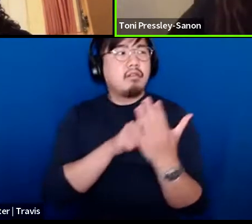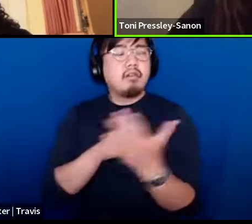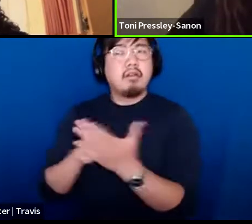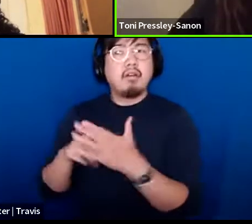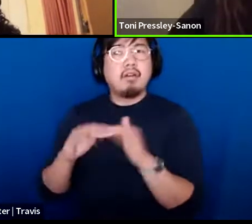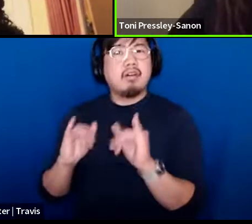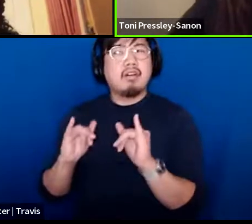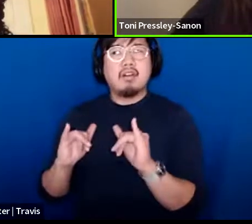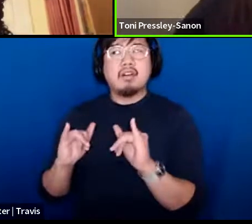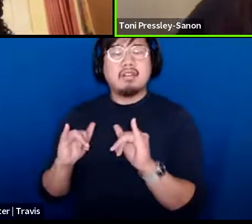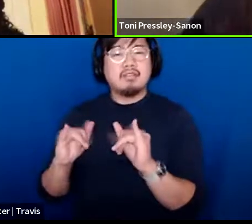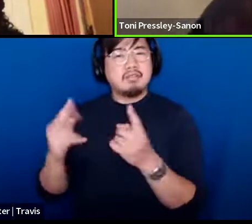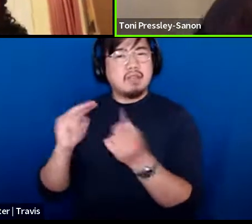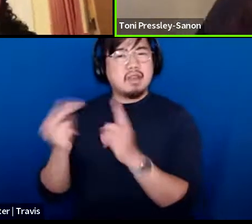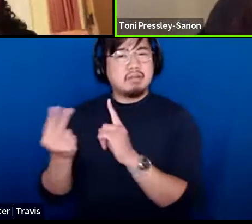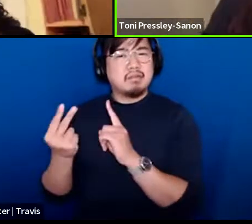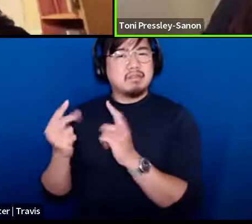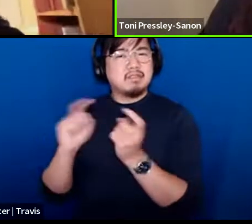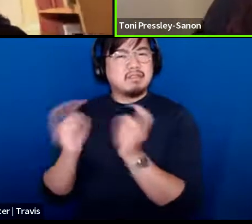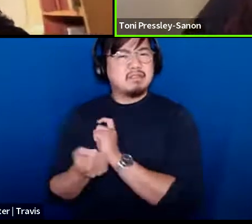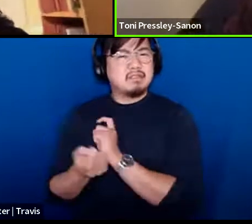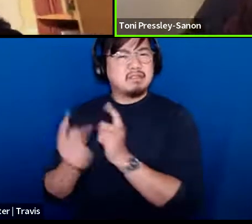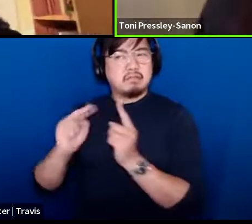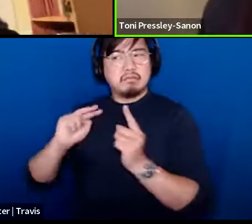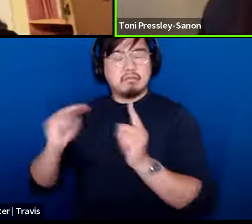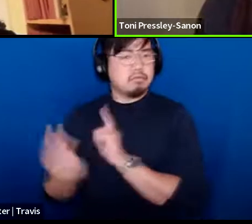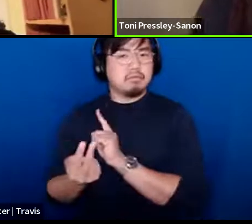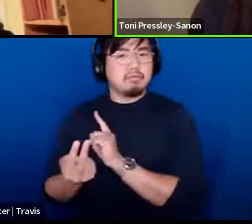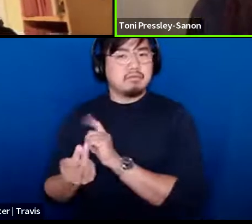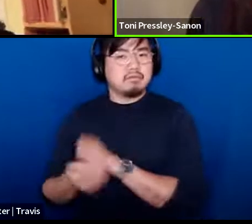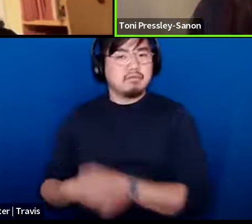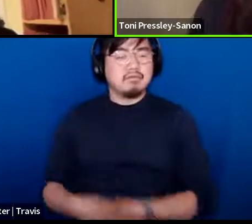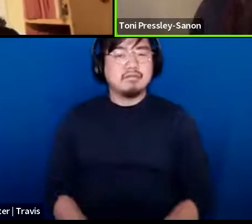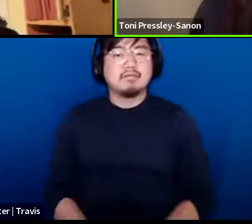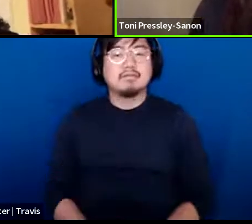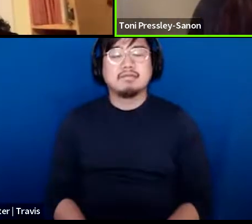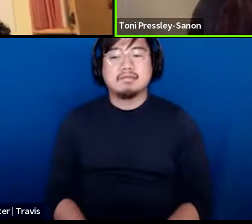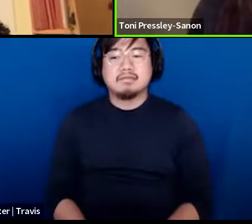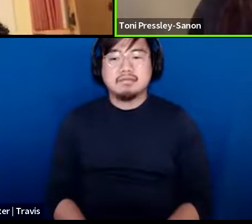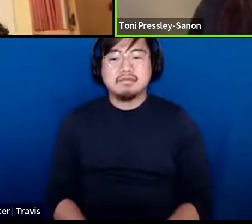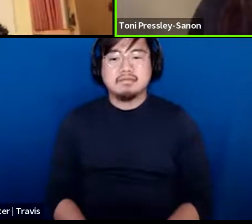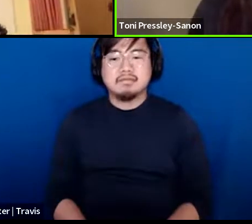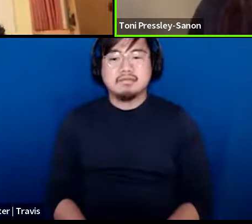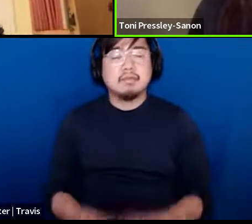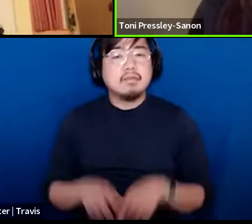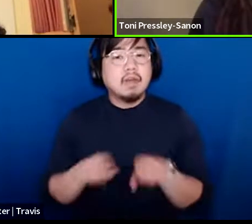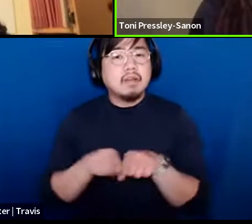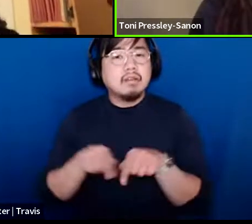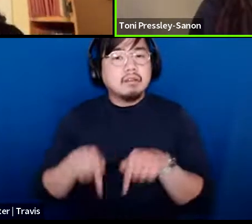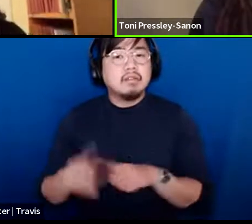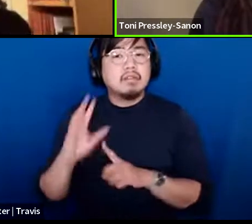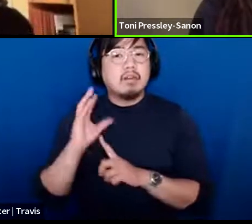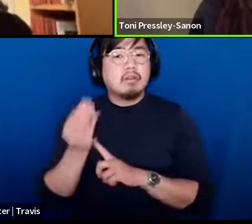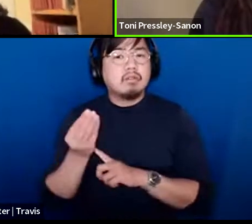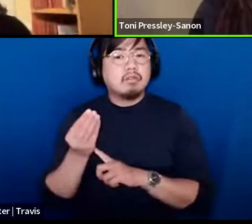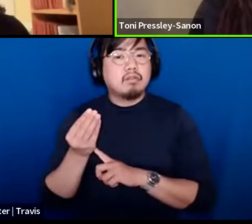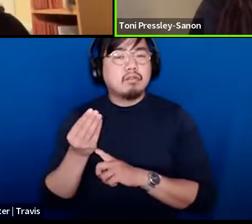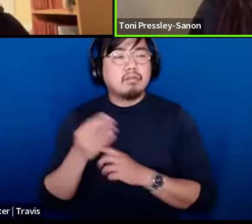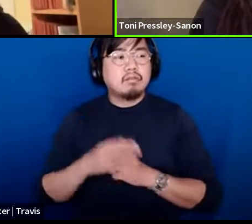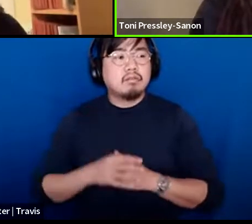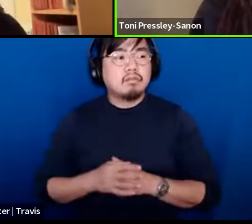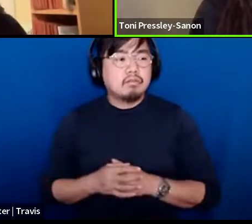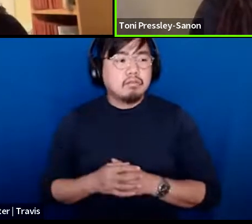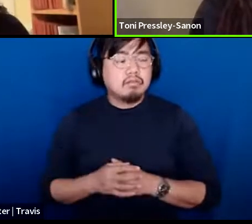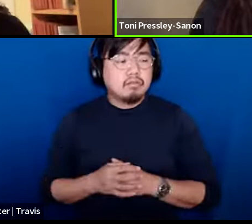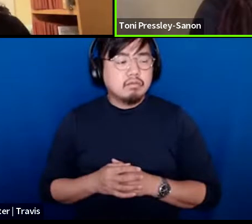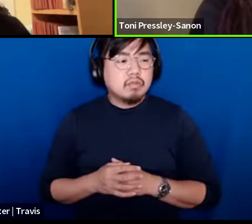That's really beautiful. And I would say too, especially in this culture, even when we